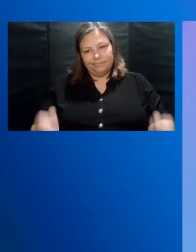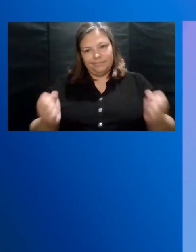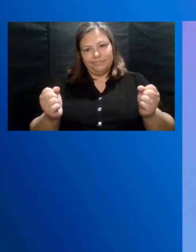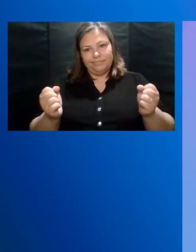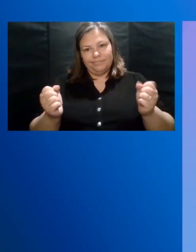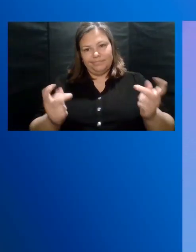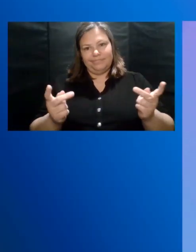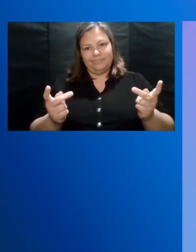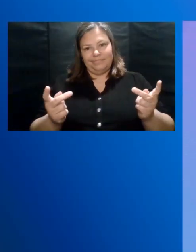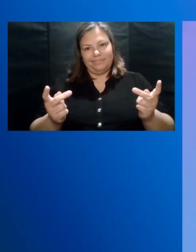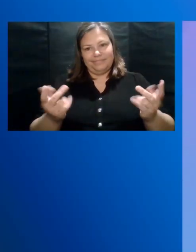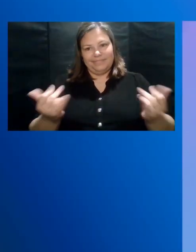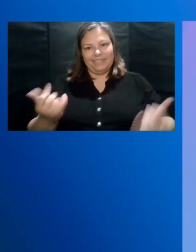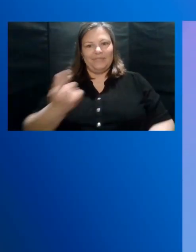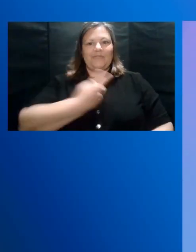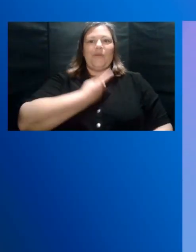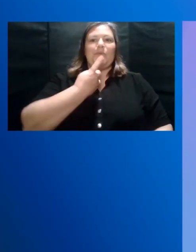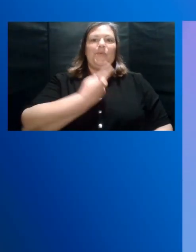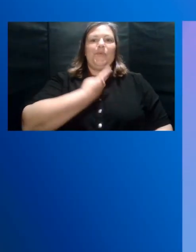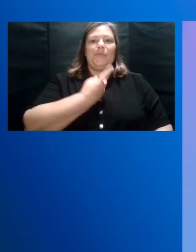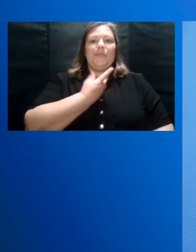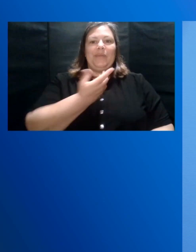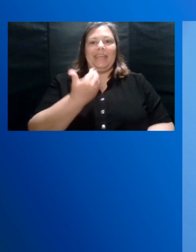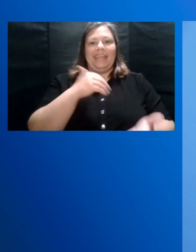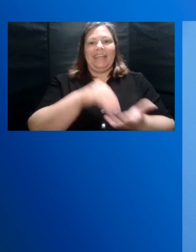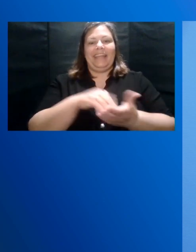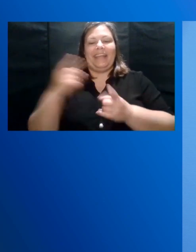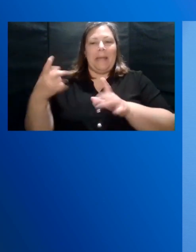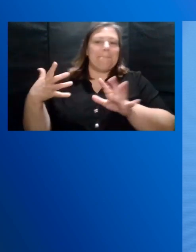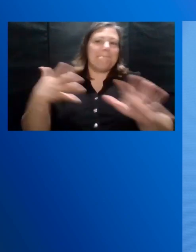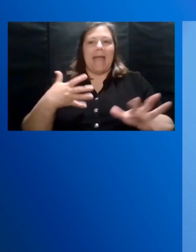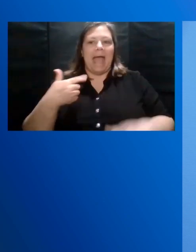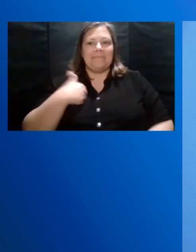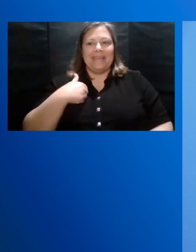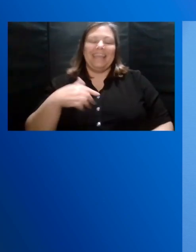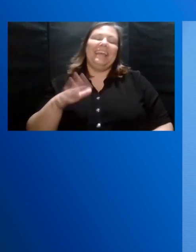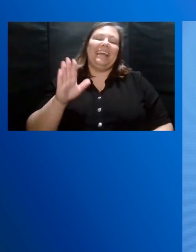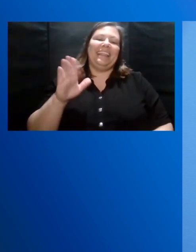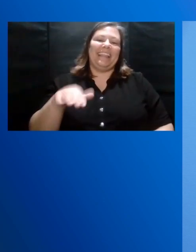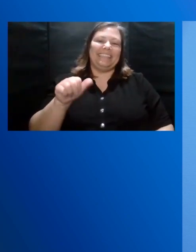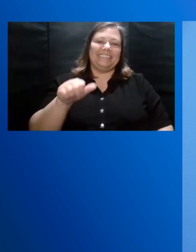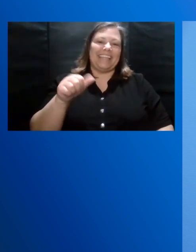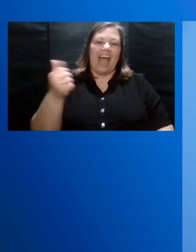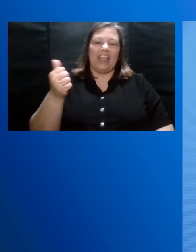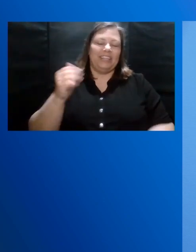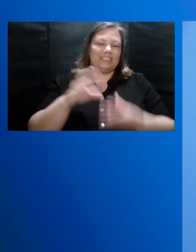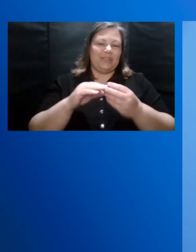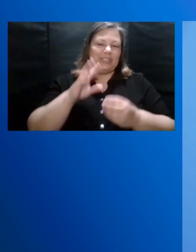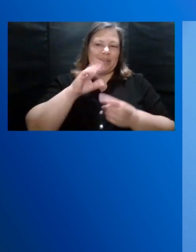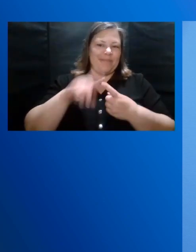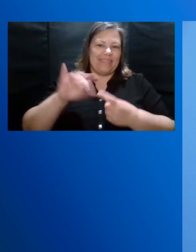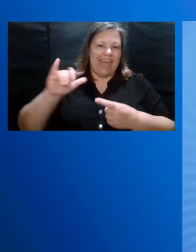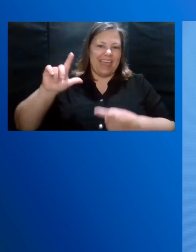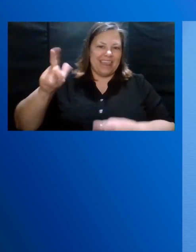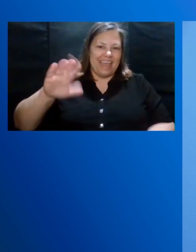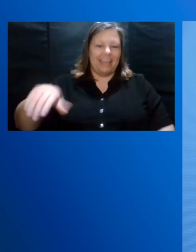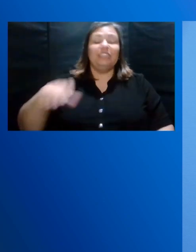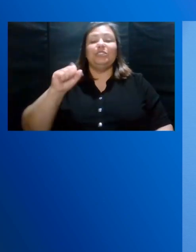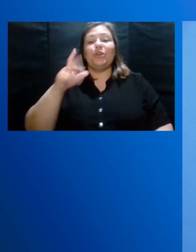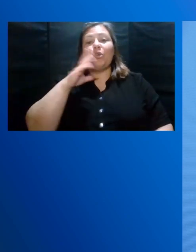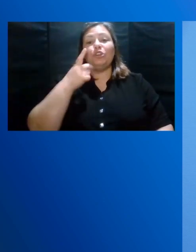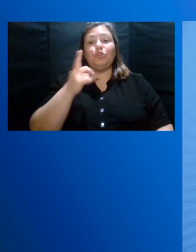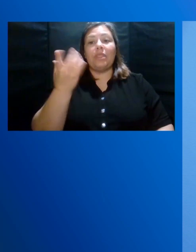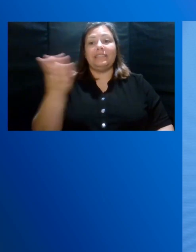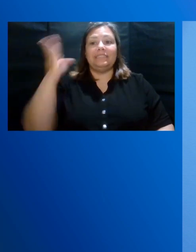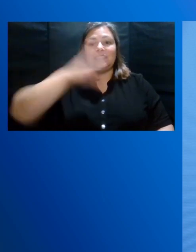here I am all by myself again. Jess has abandoned me. But, that's another story. We'll talk about that later. Throughout the day, we've been talking about